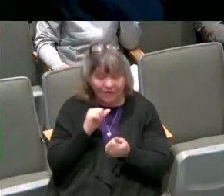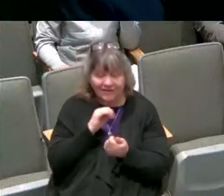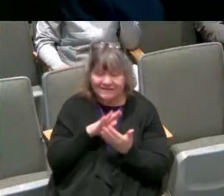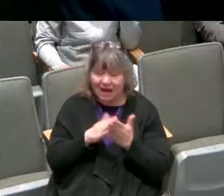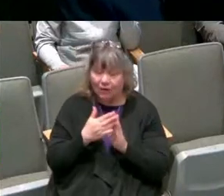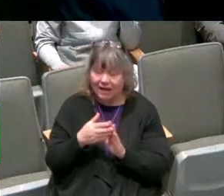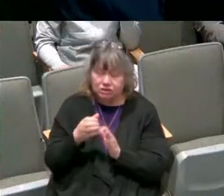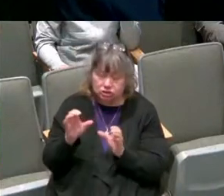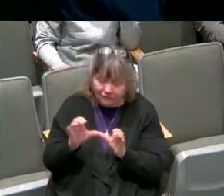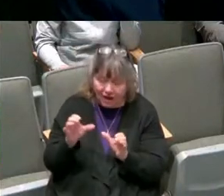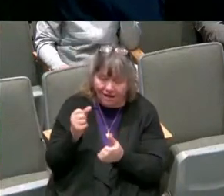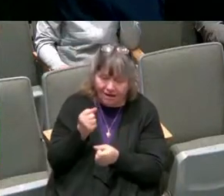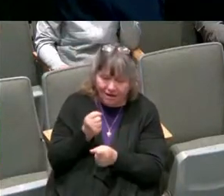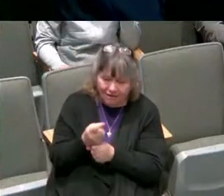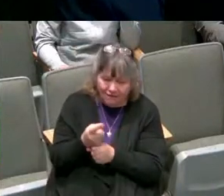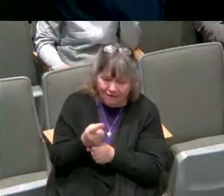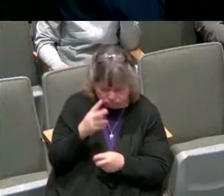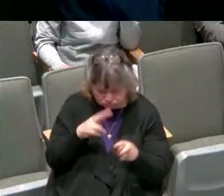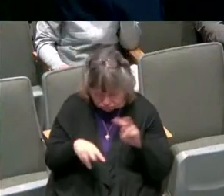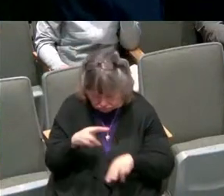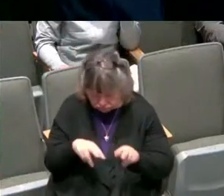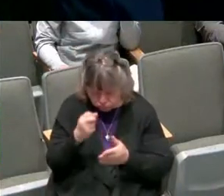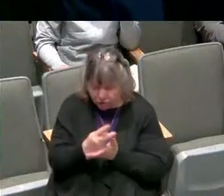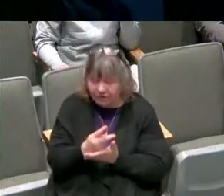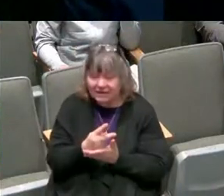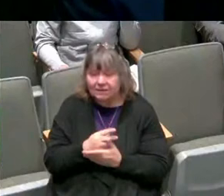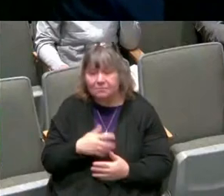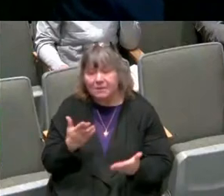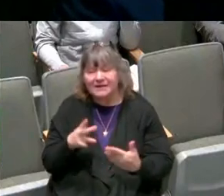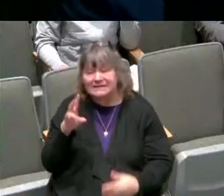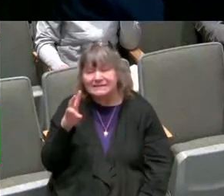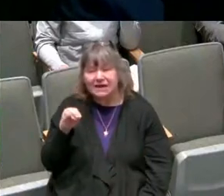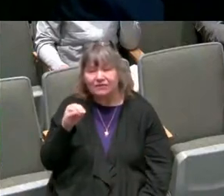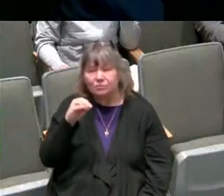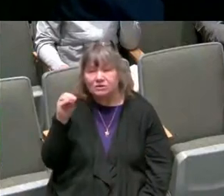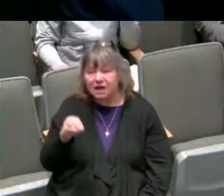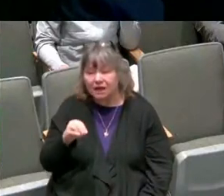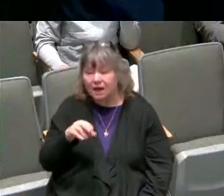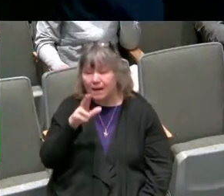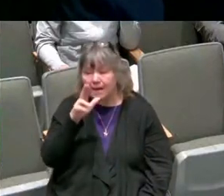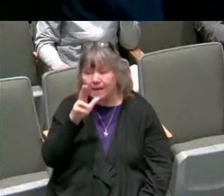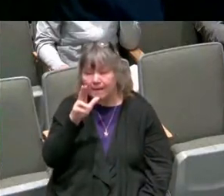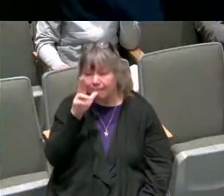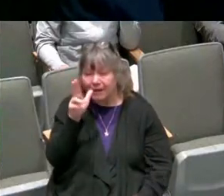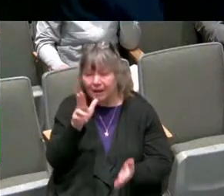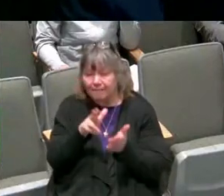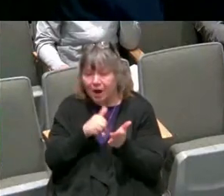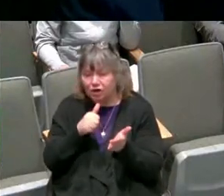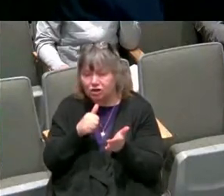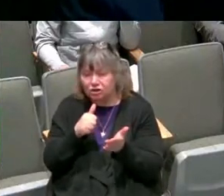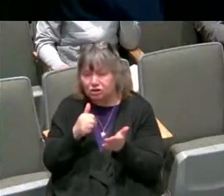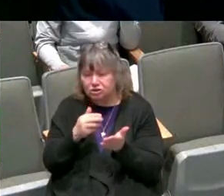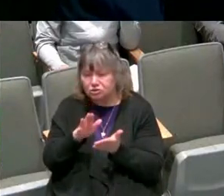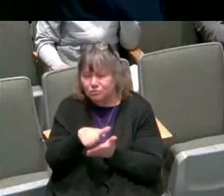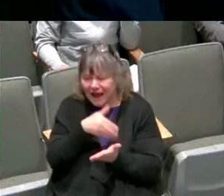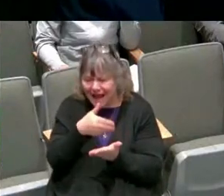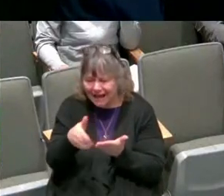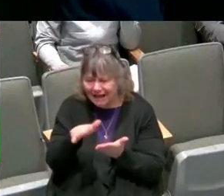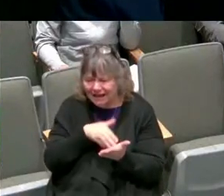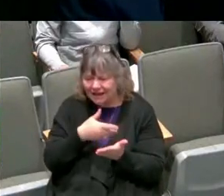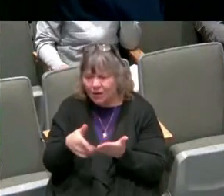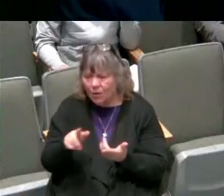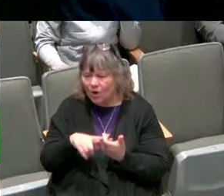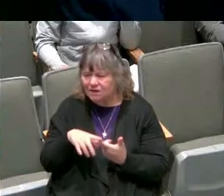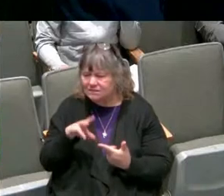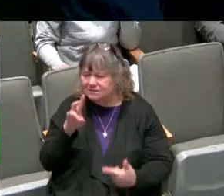each year so maybe 70 percent if it's peanut butter spread 72 percent of it or 74